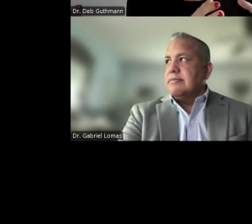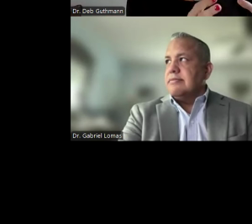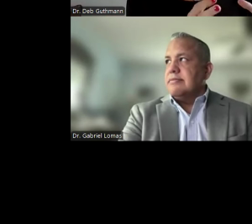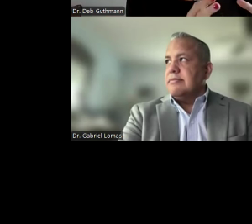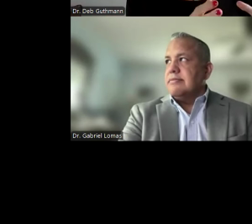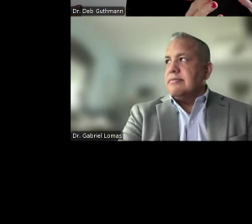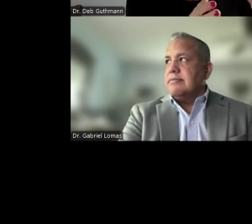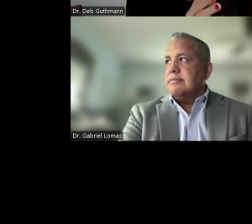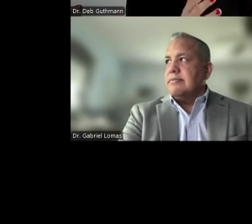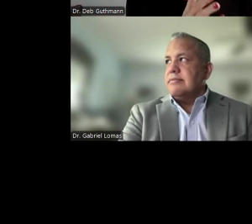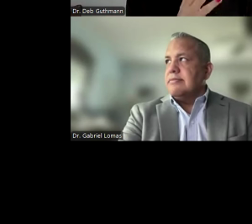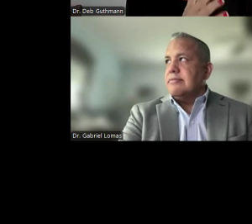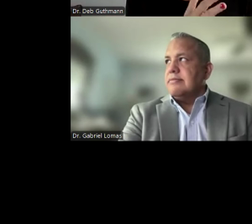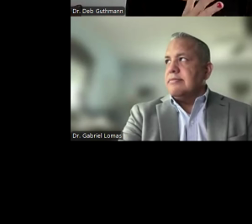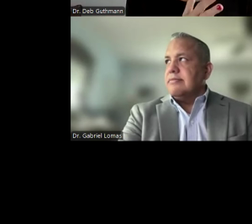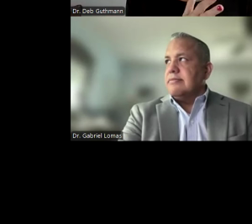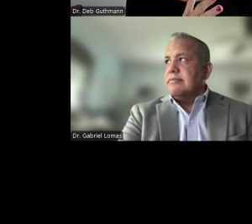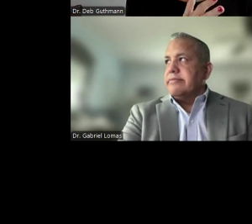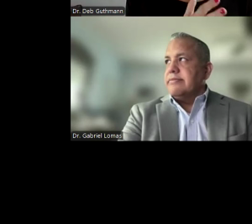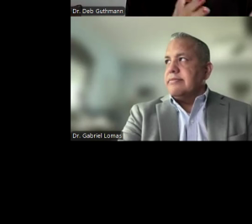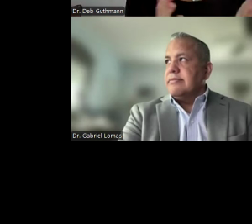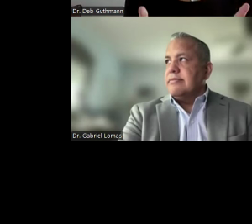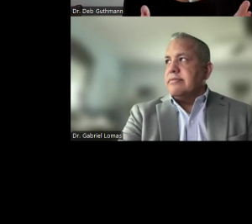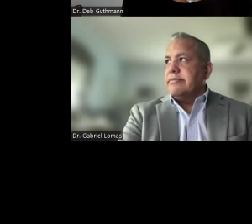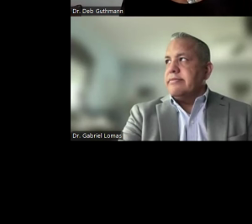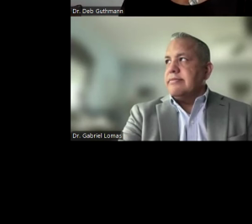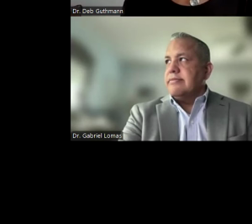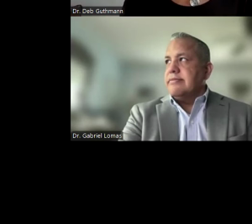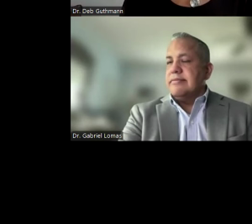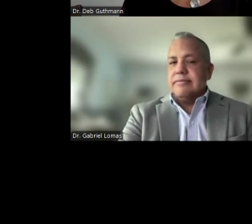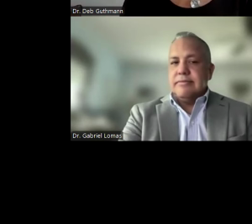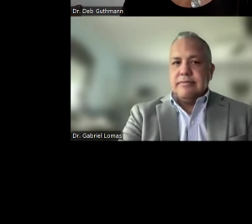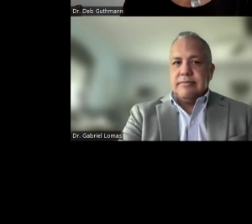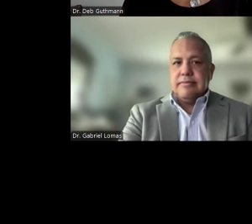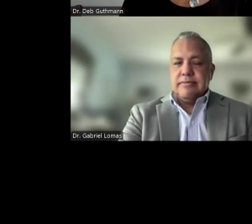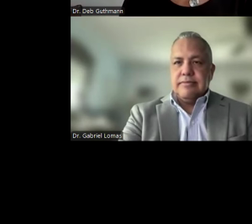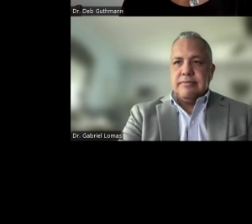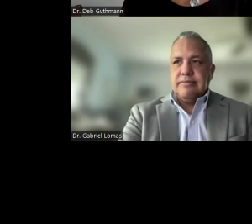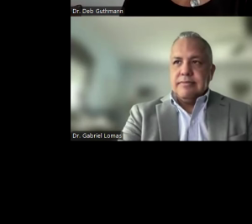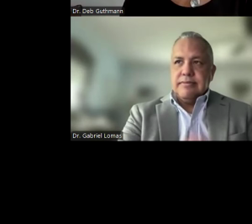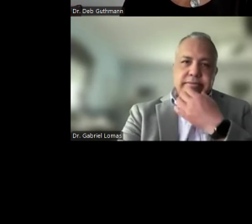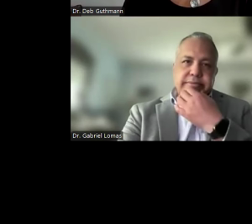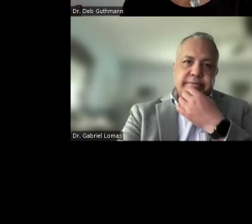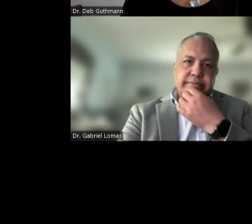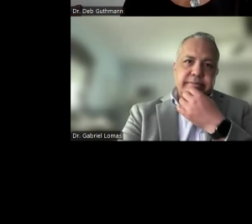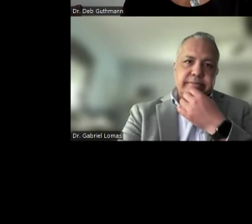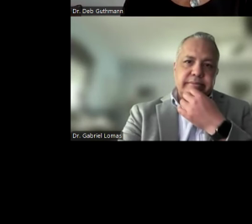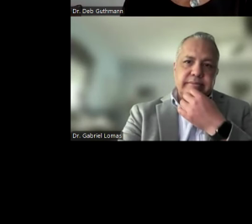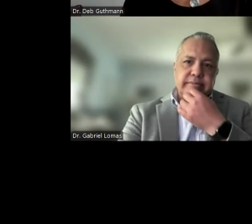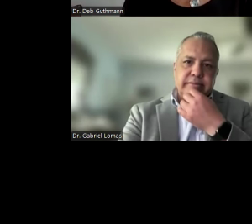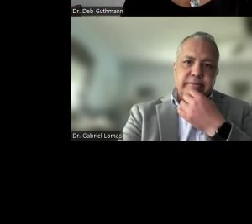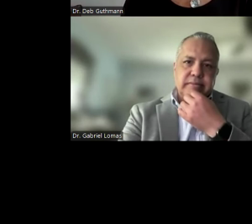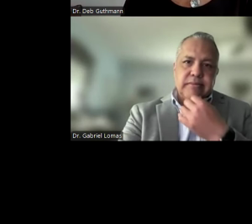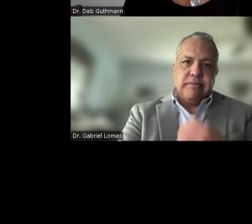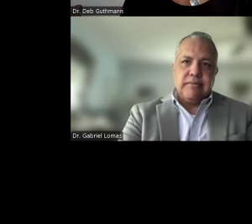from what happens when deaf individuals are at risk and in school settings, moving on into different kinds of interactions with